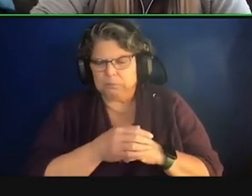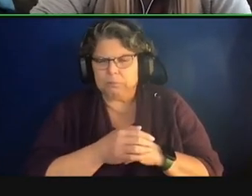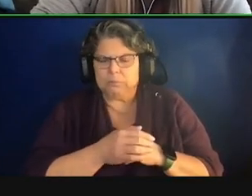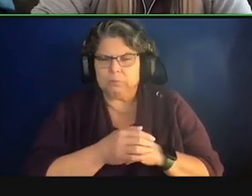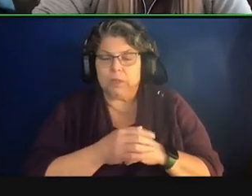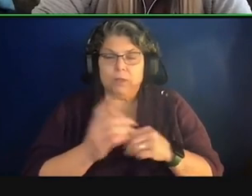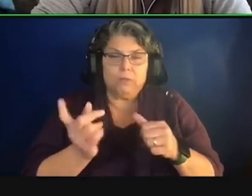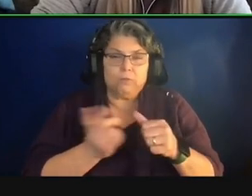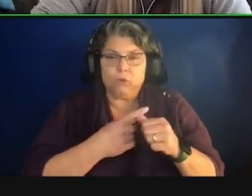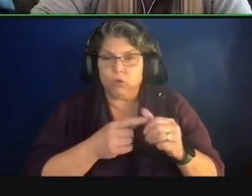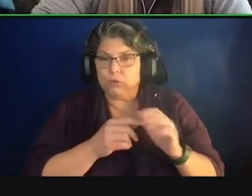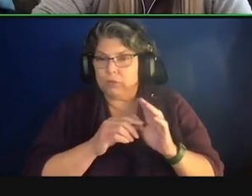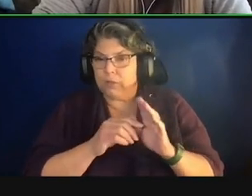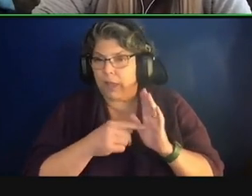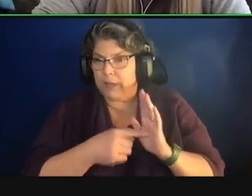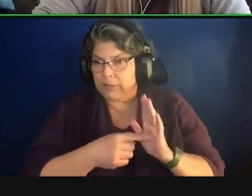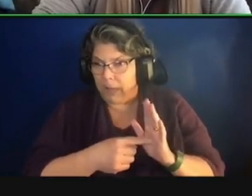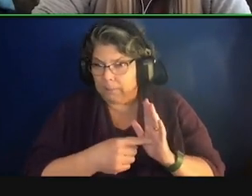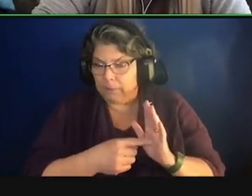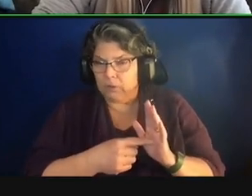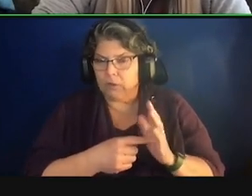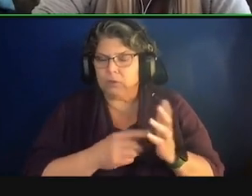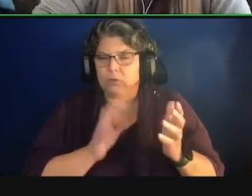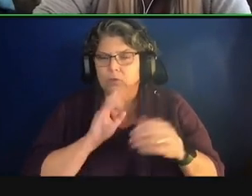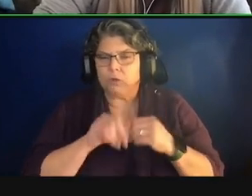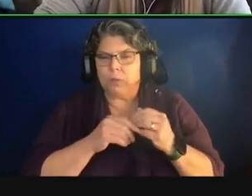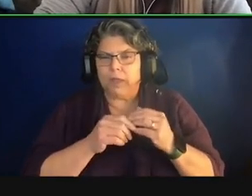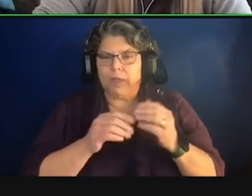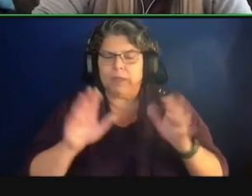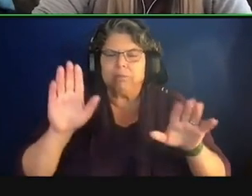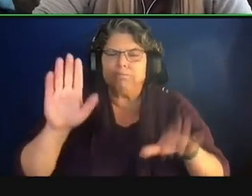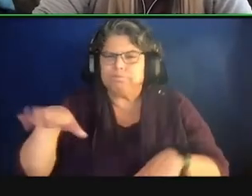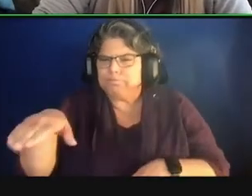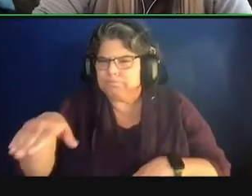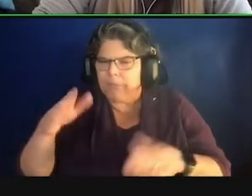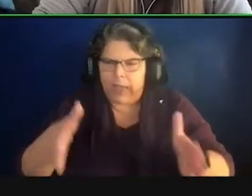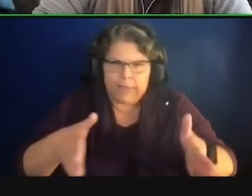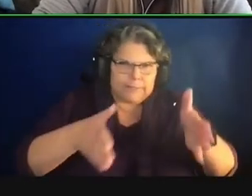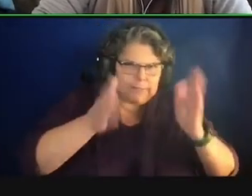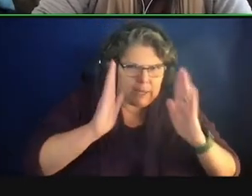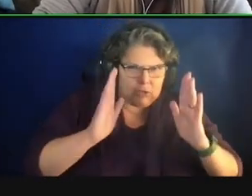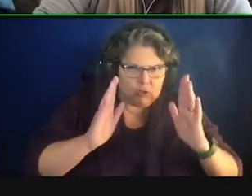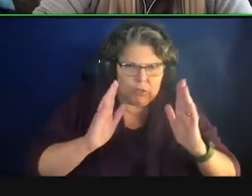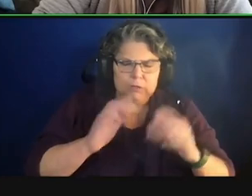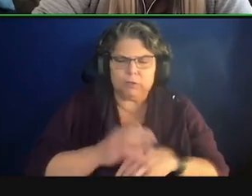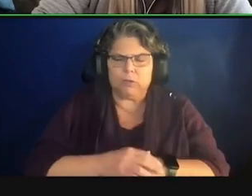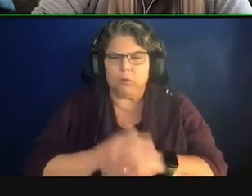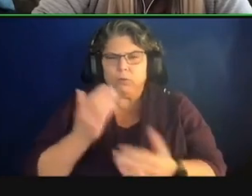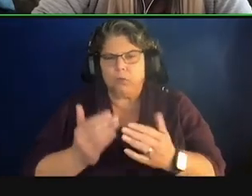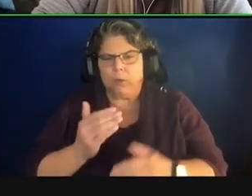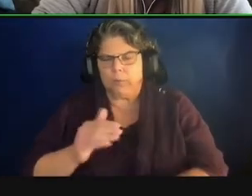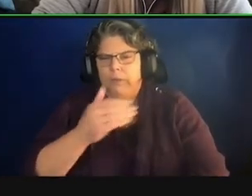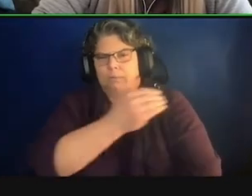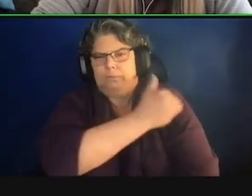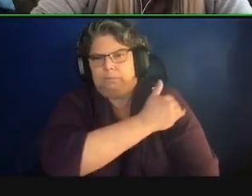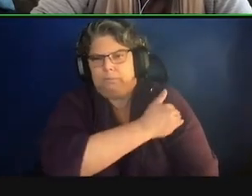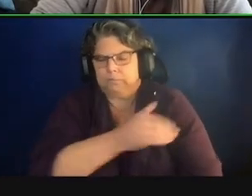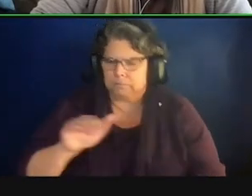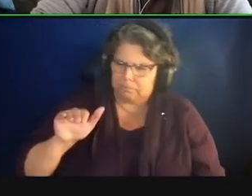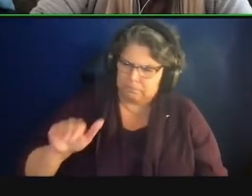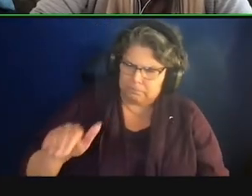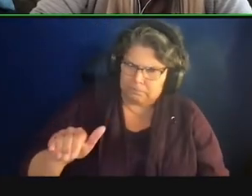first example mentions attention gaining methods. And that includes tapping the student on the